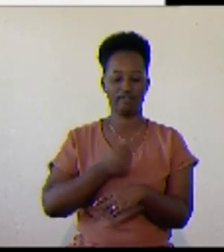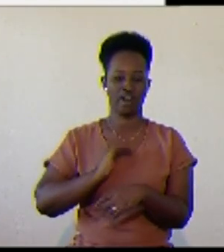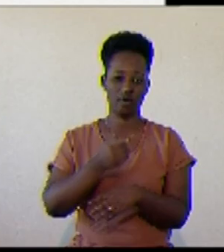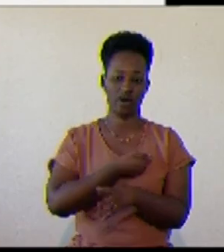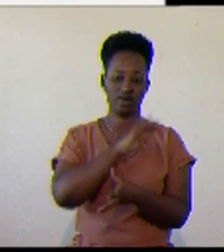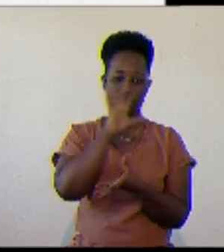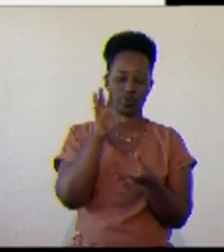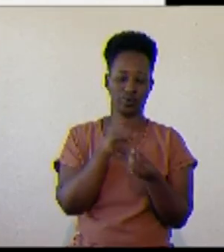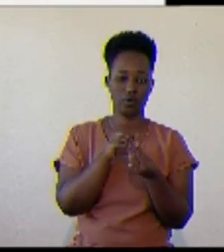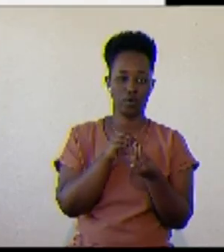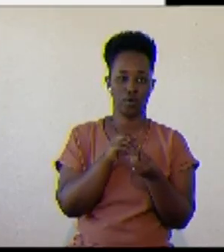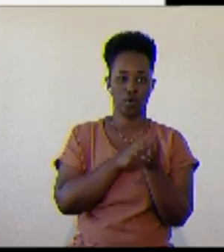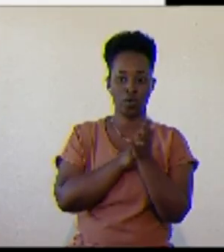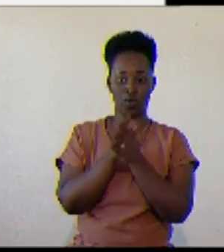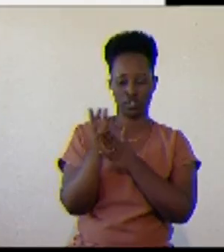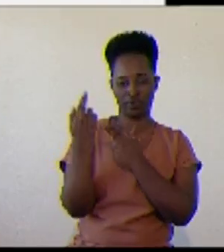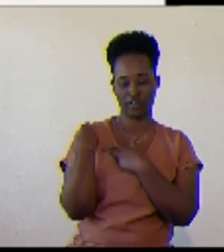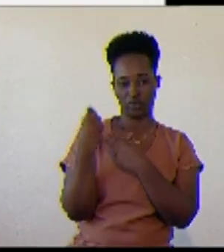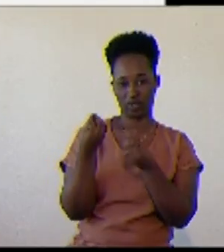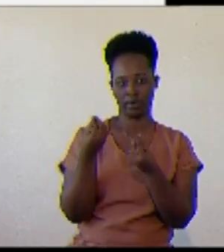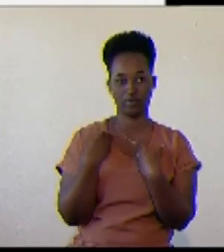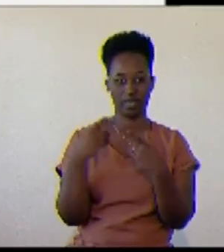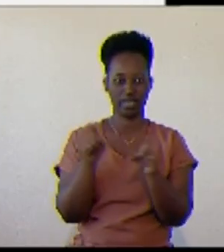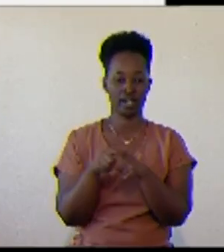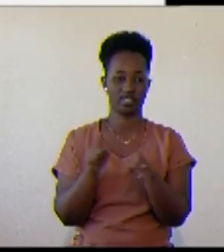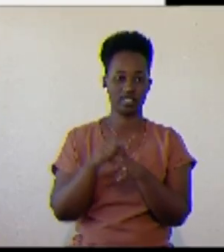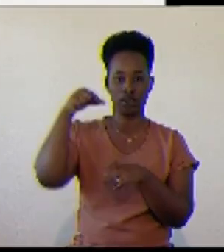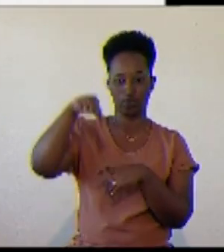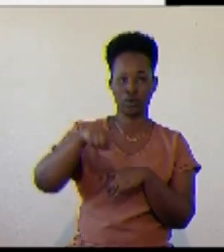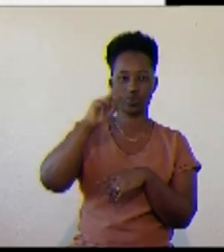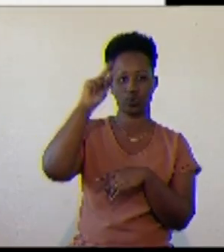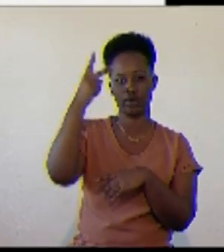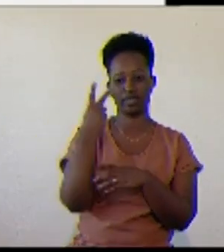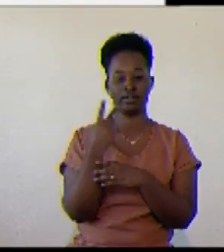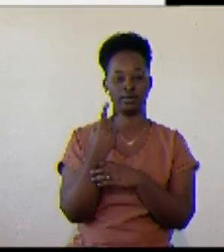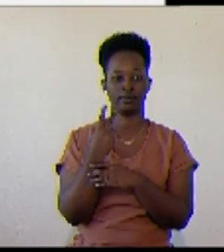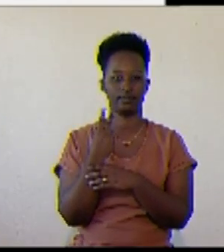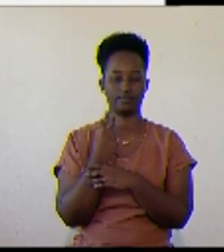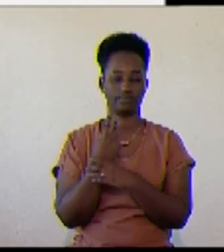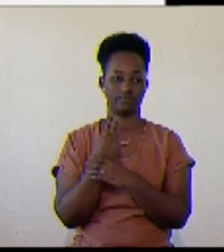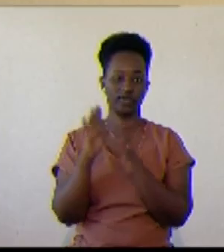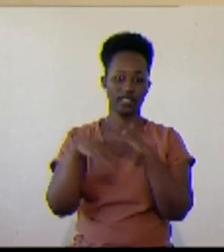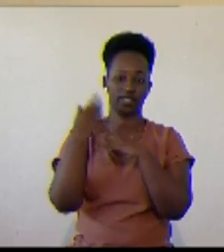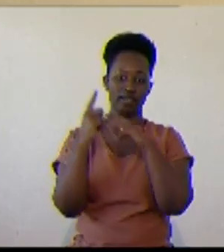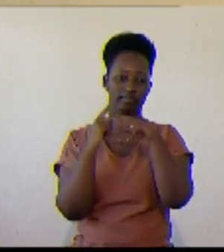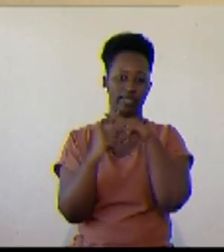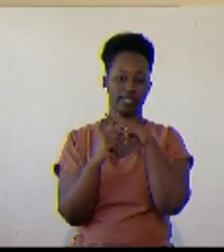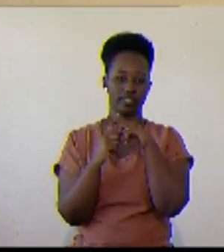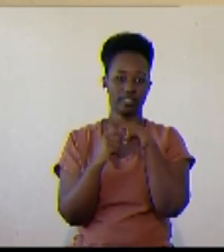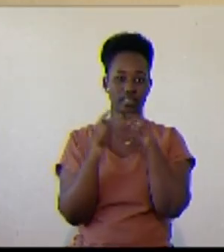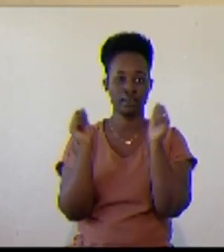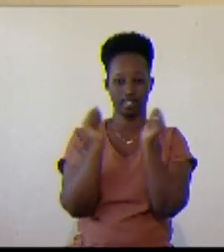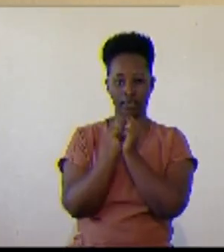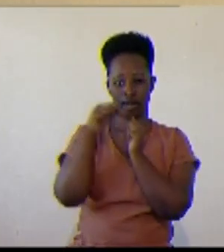function, which they have given us as Q squared, output squared, then plus